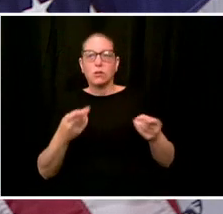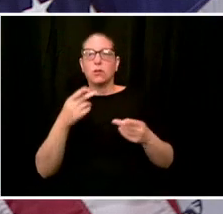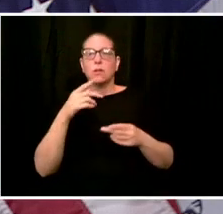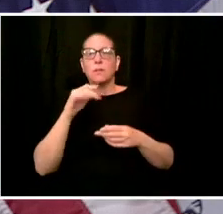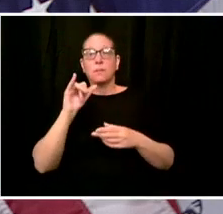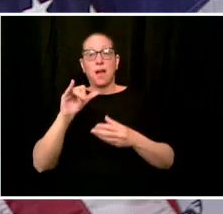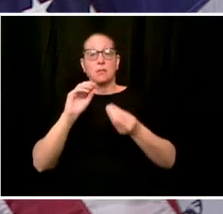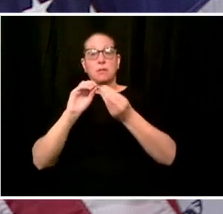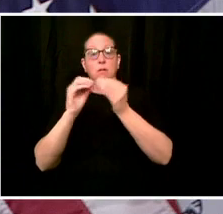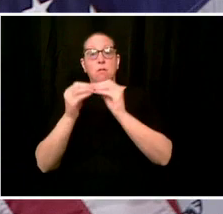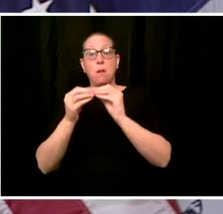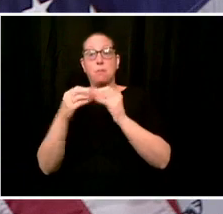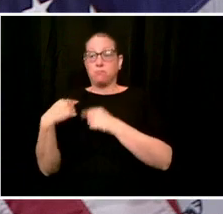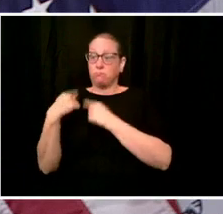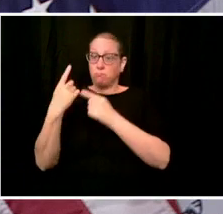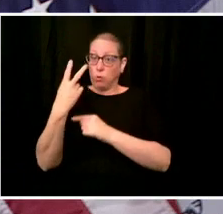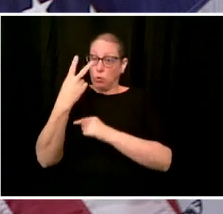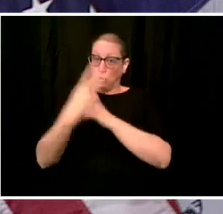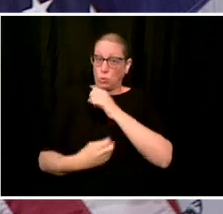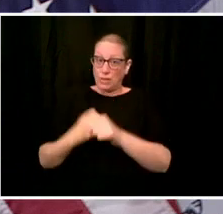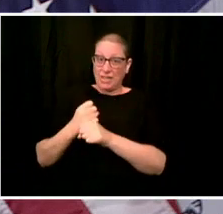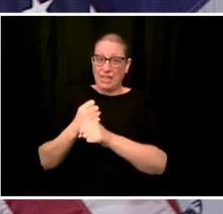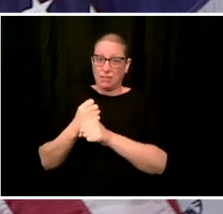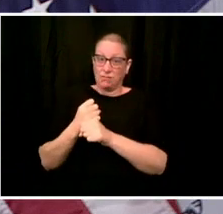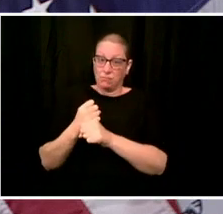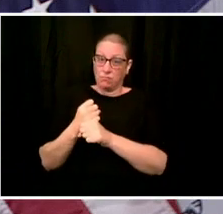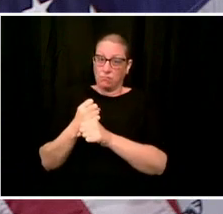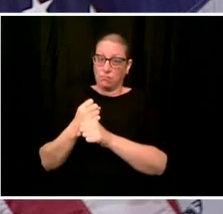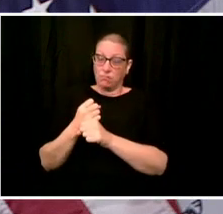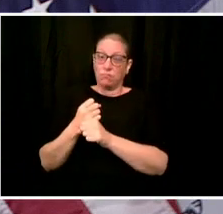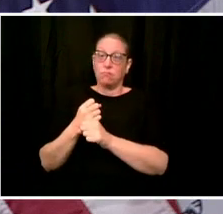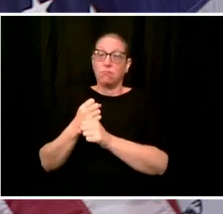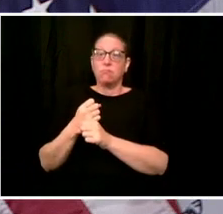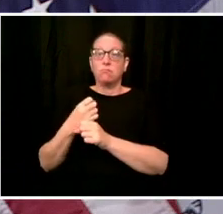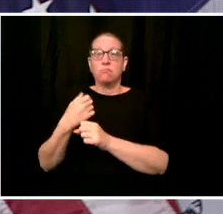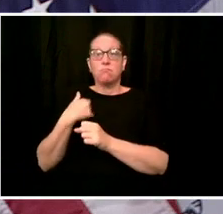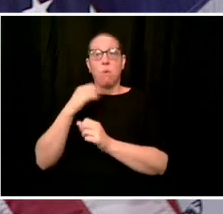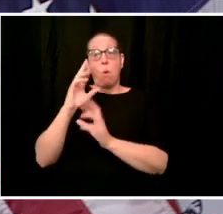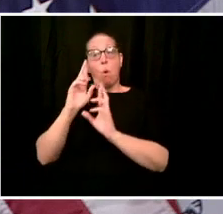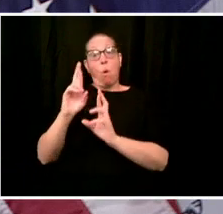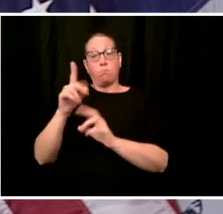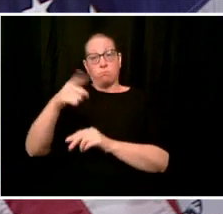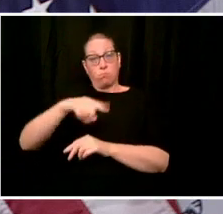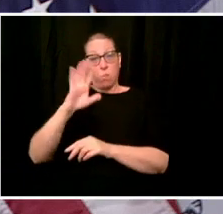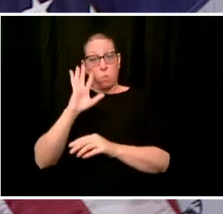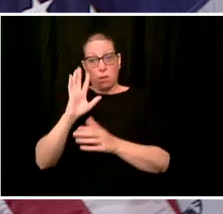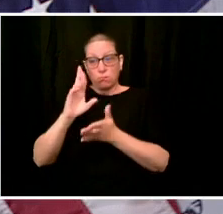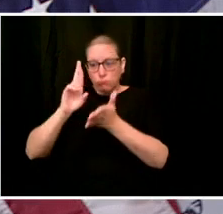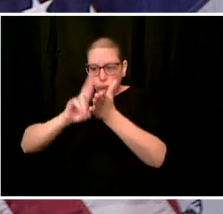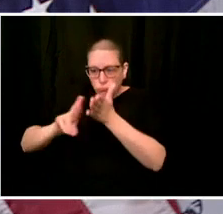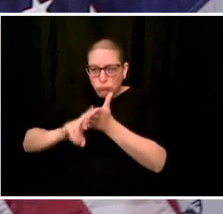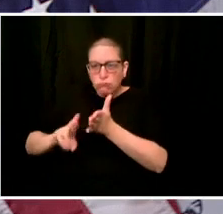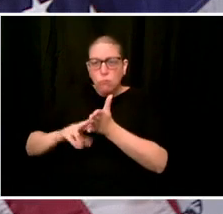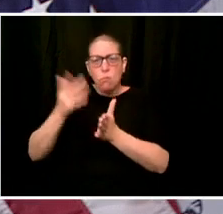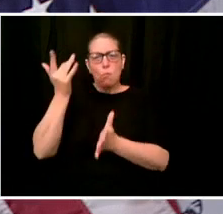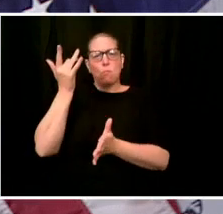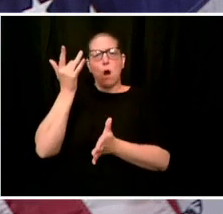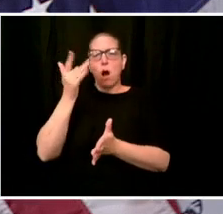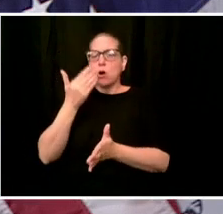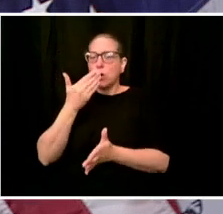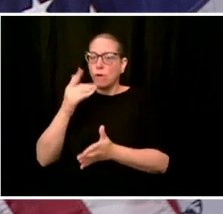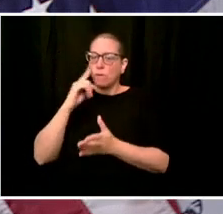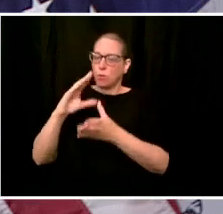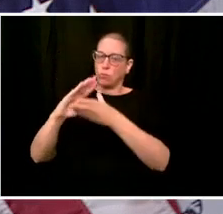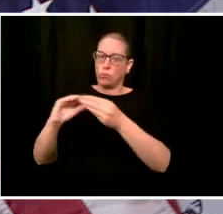guys will look into it because it's a very, very important story for this city. They came in because the support was there for